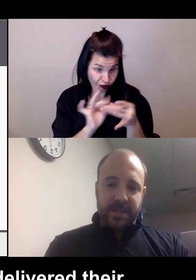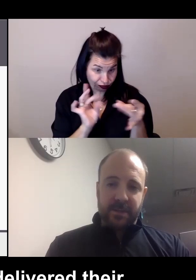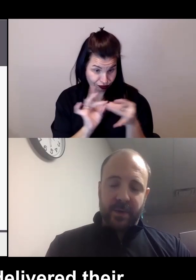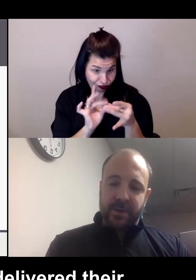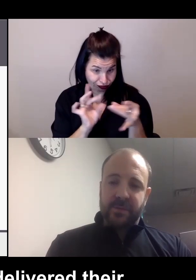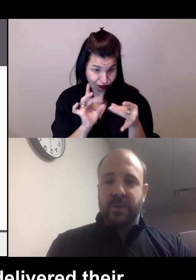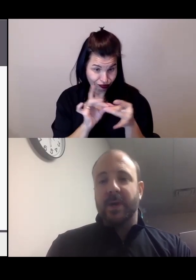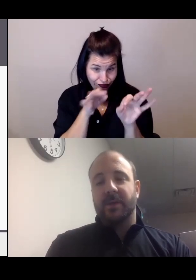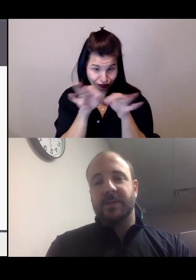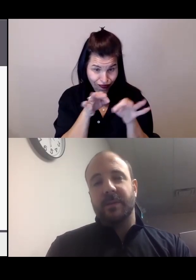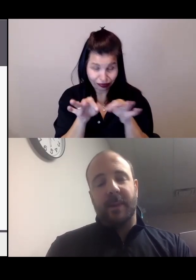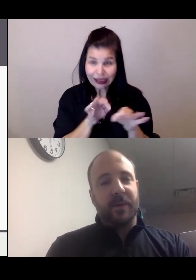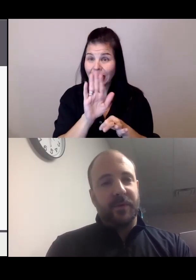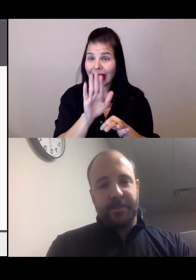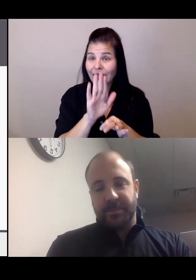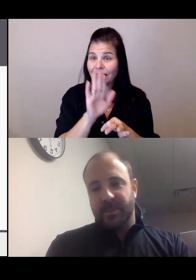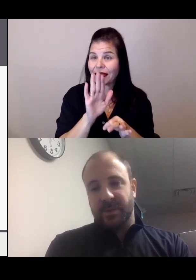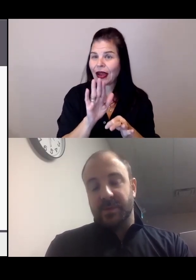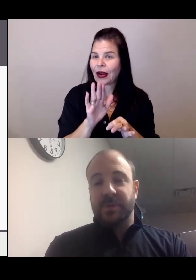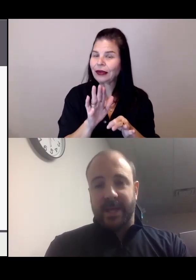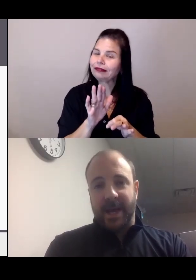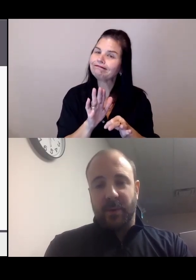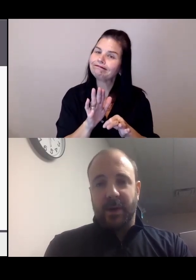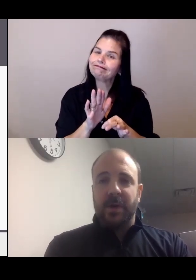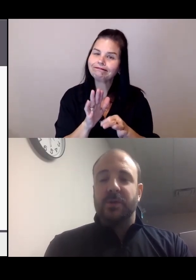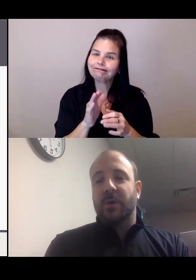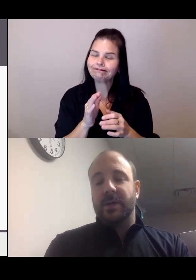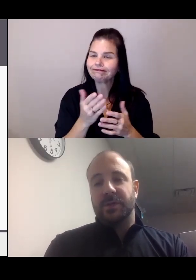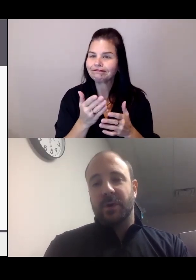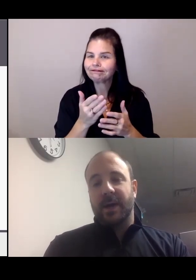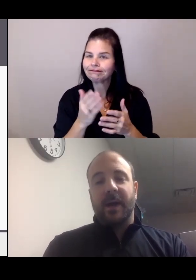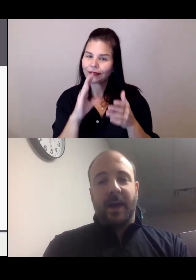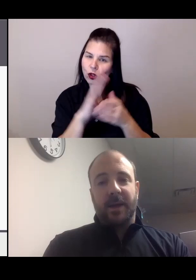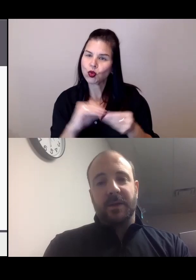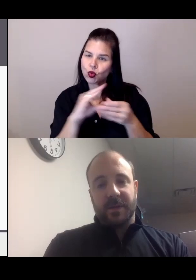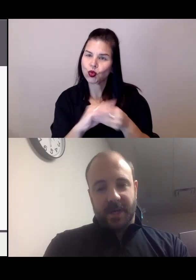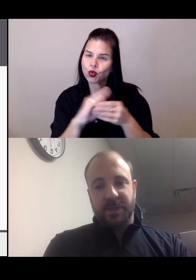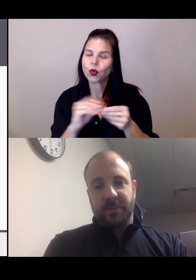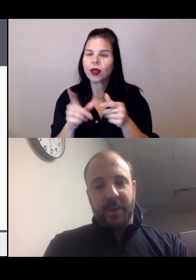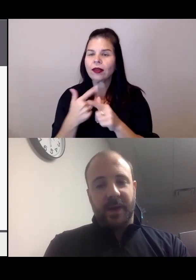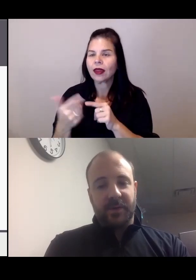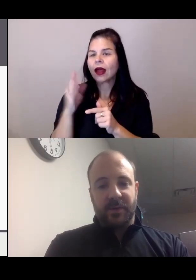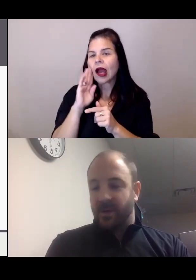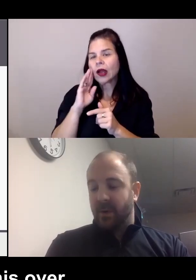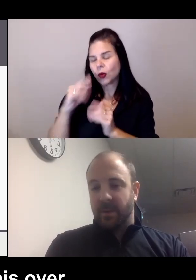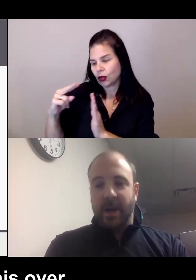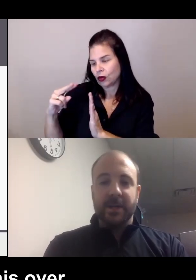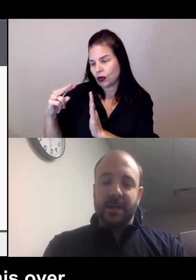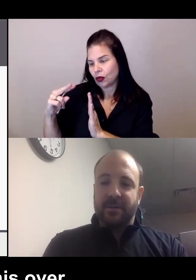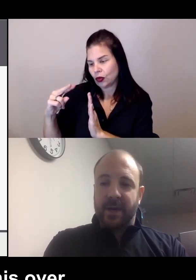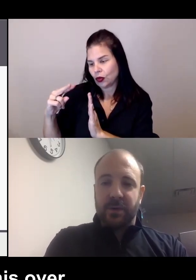3 testimonials from 3 other team members. So Susan Cadwell, Doreen Joy, and Natasha Muyas.